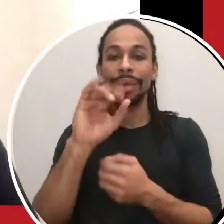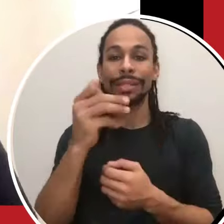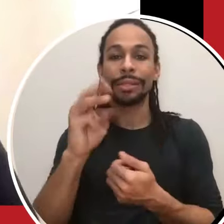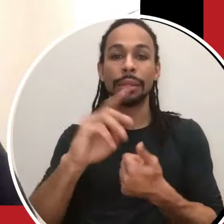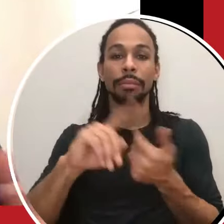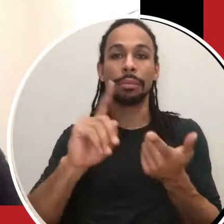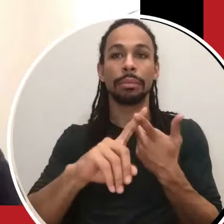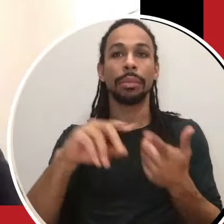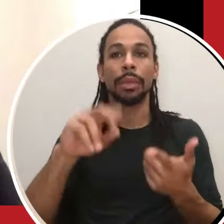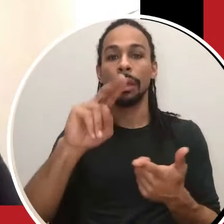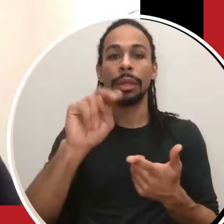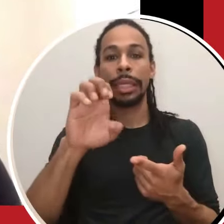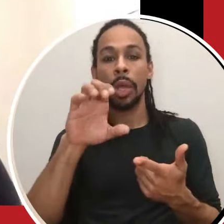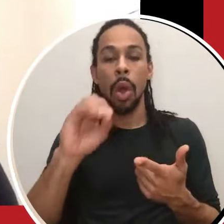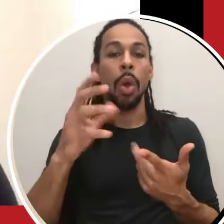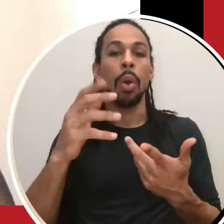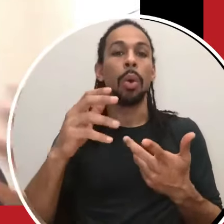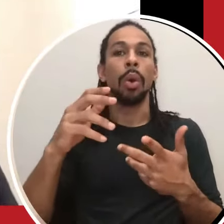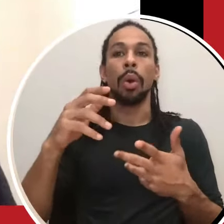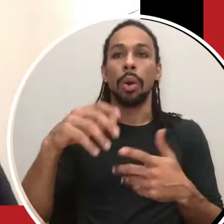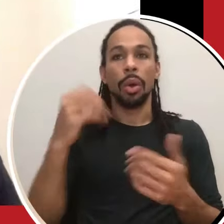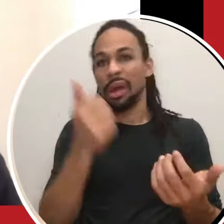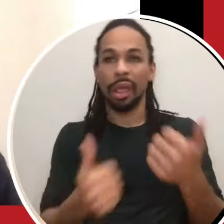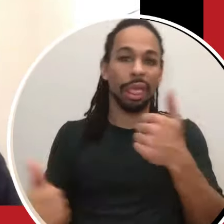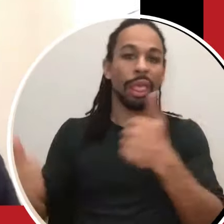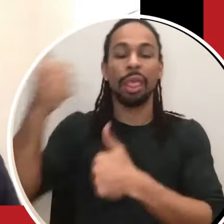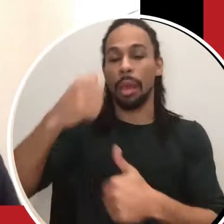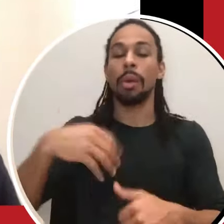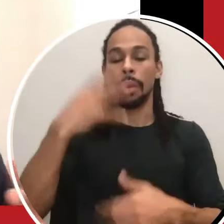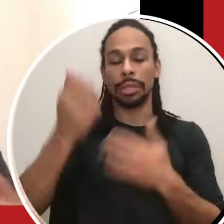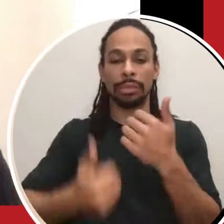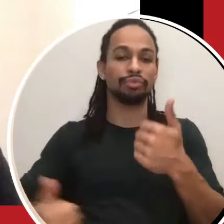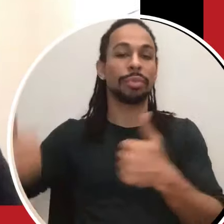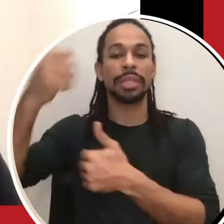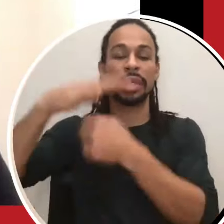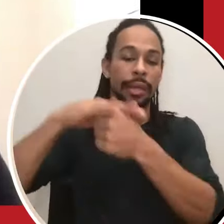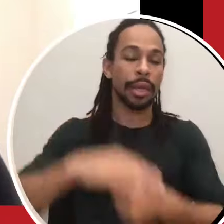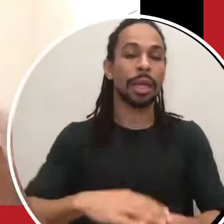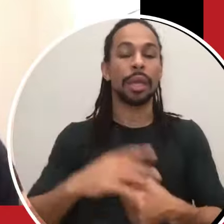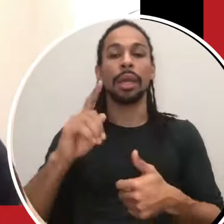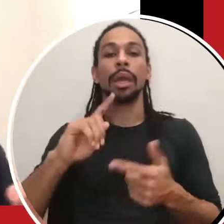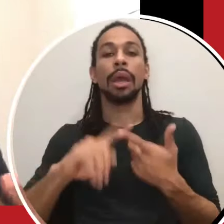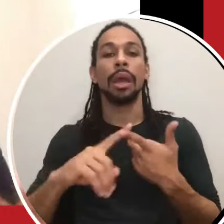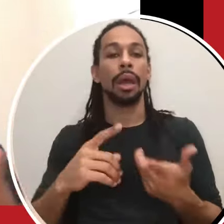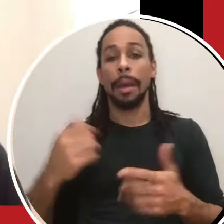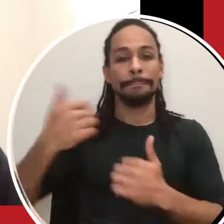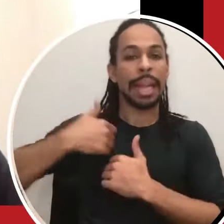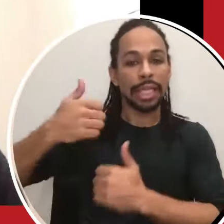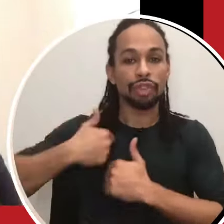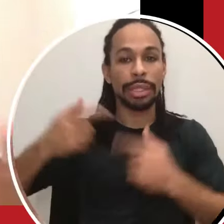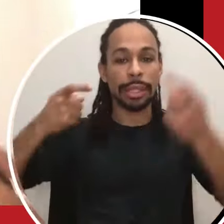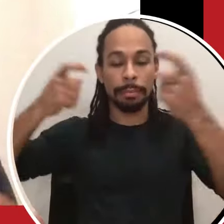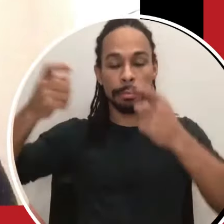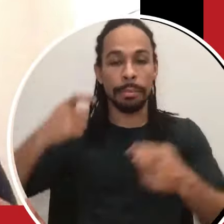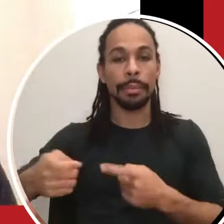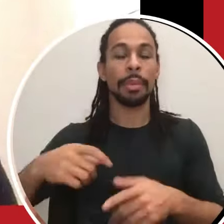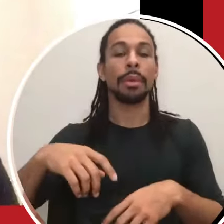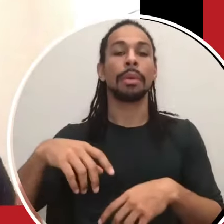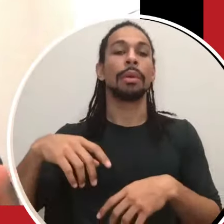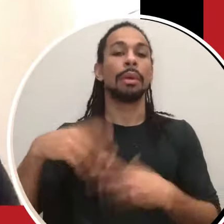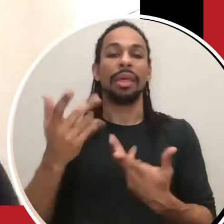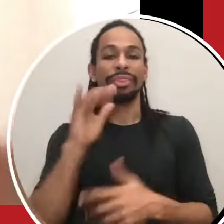overthrow capitalism, is not going to stop and end militarism. And that neoliberalism is killing many